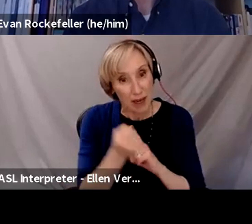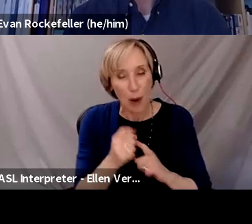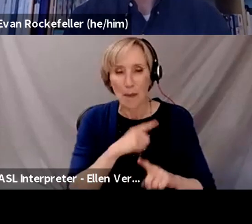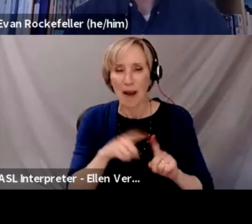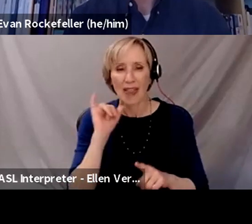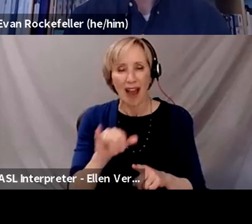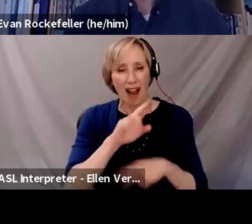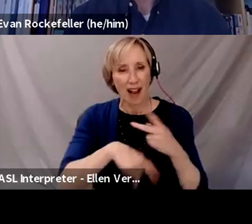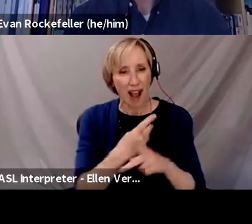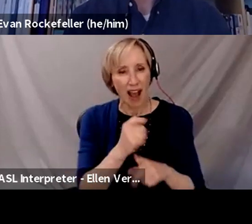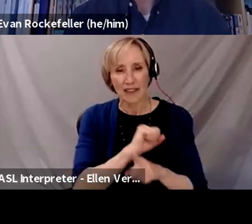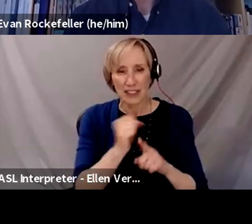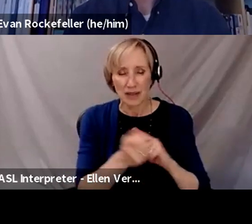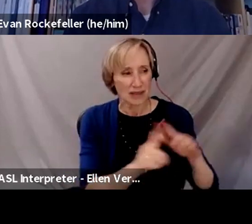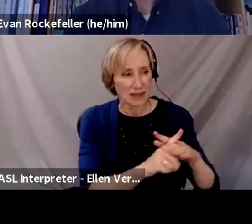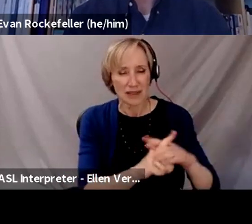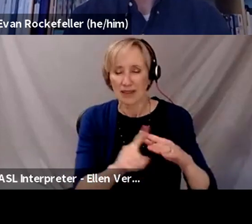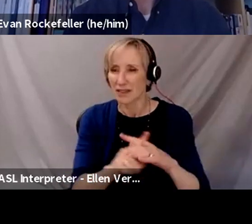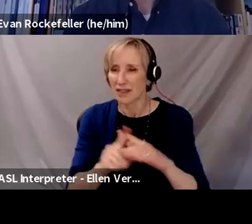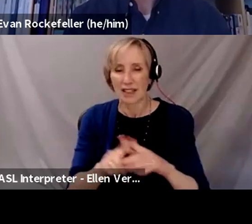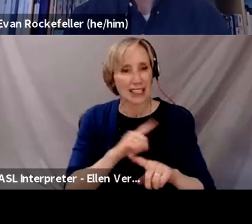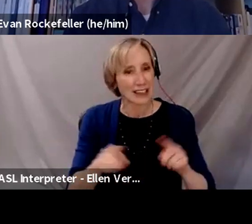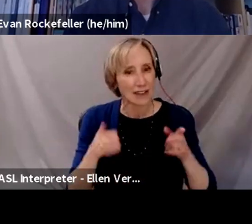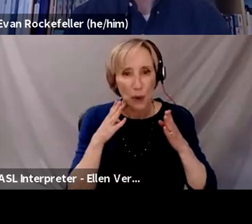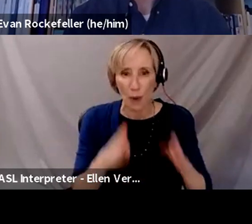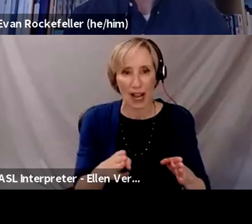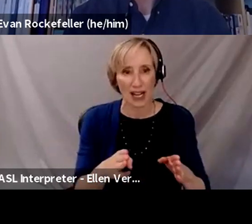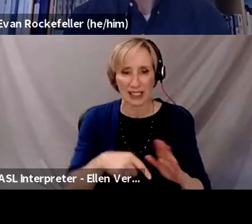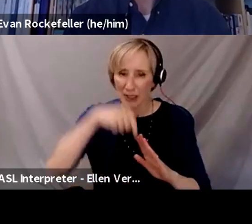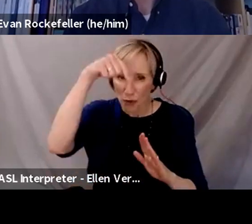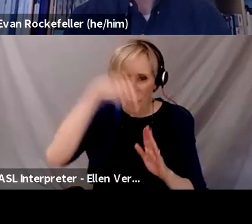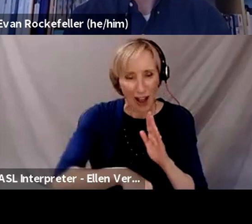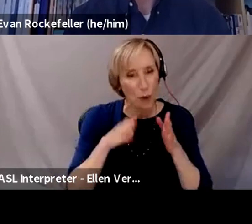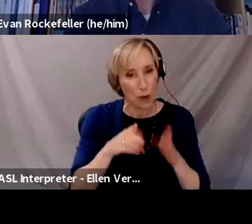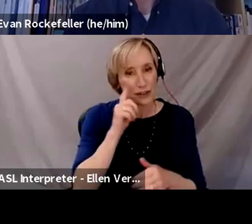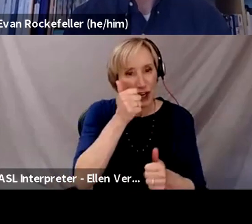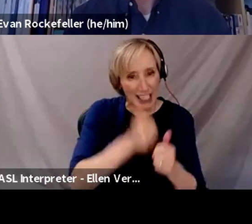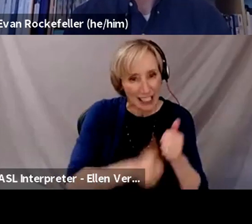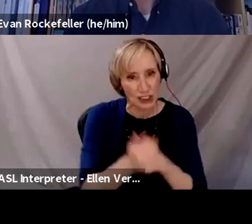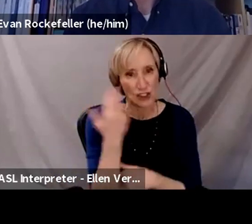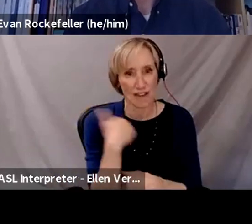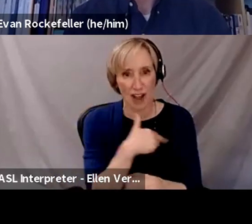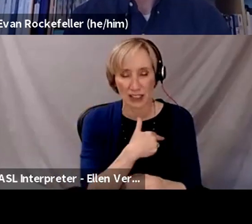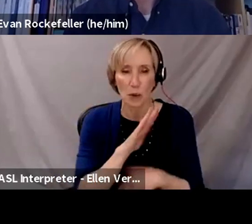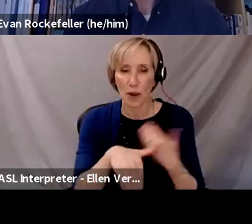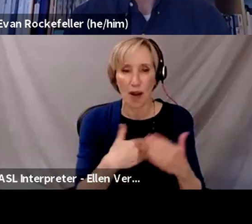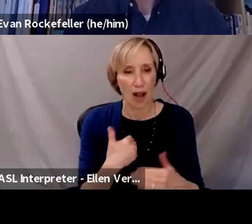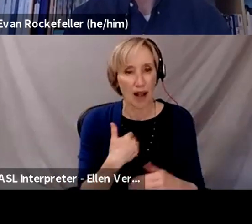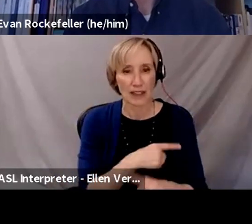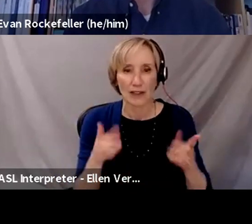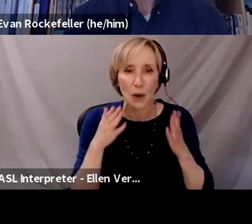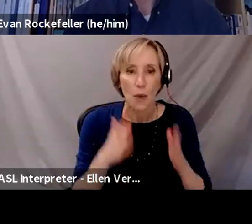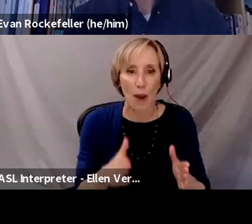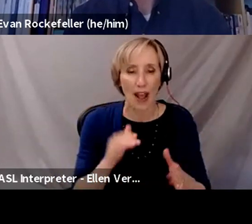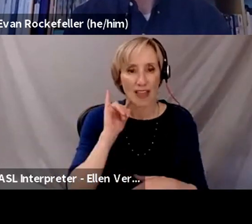themselves in extremely different and profound ways for each one of us. We all have different ways where this